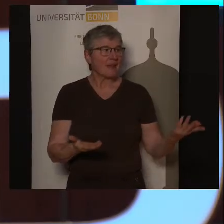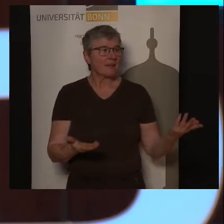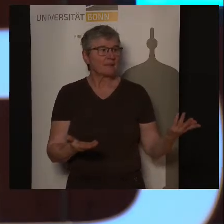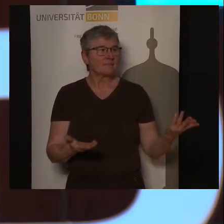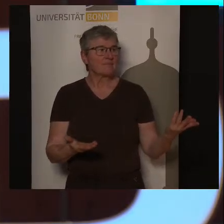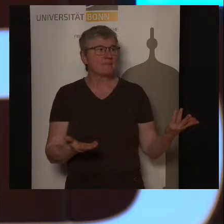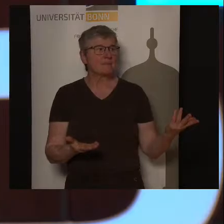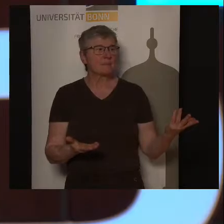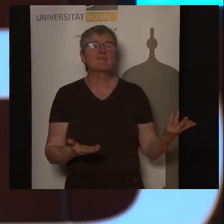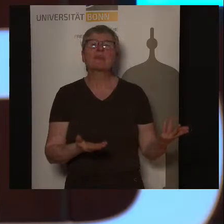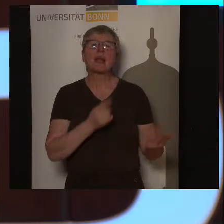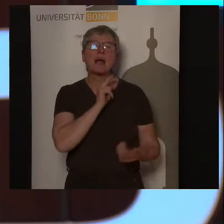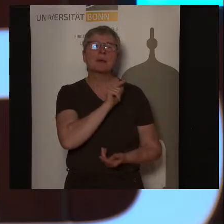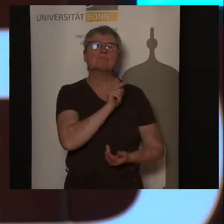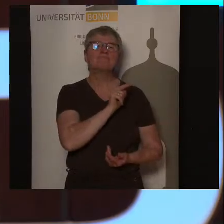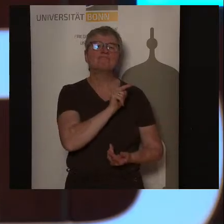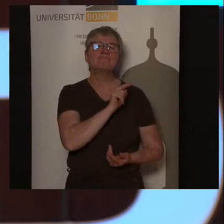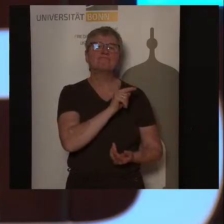the